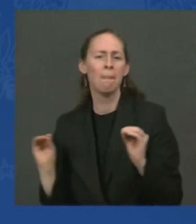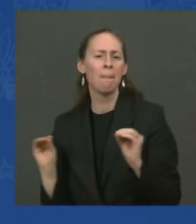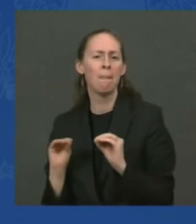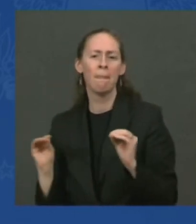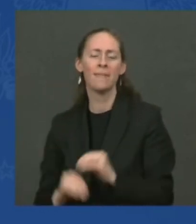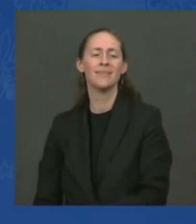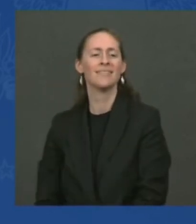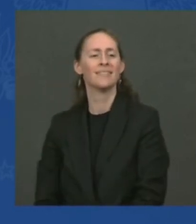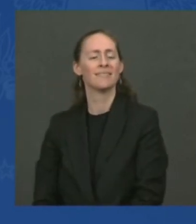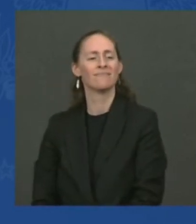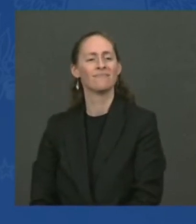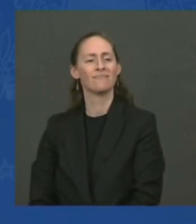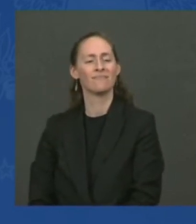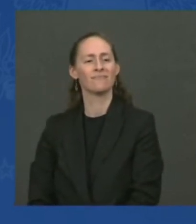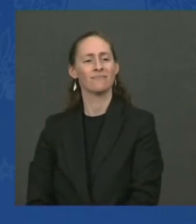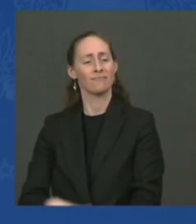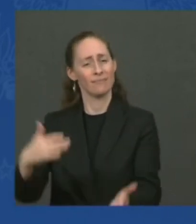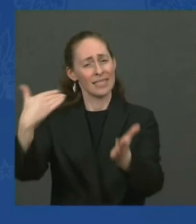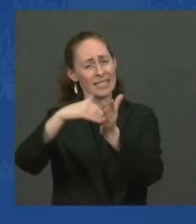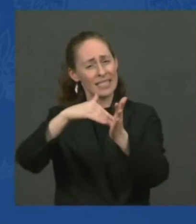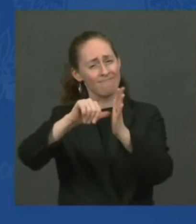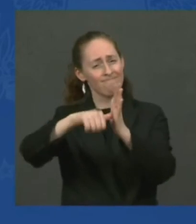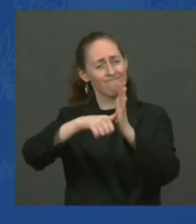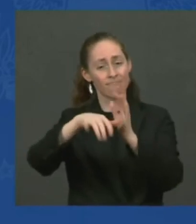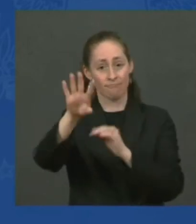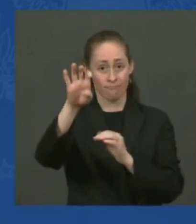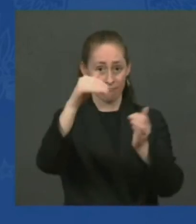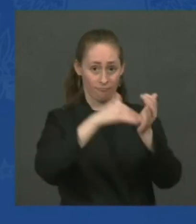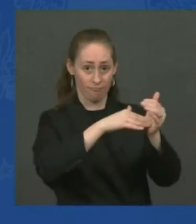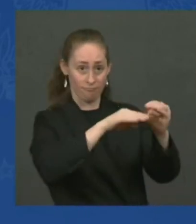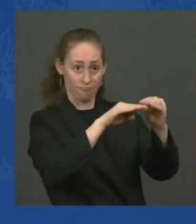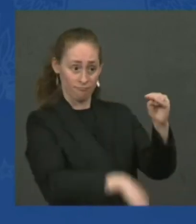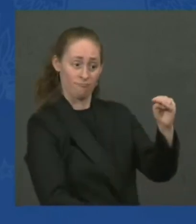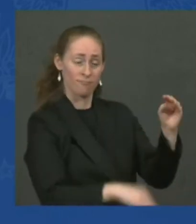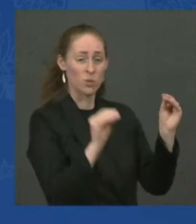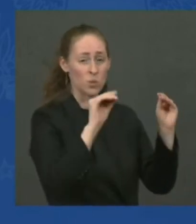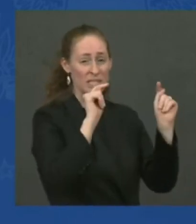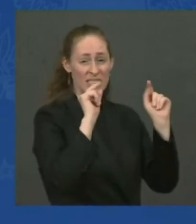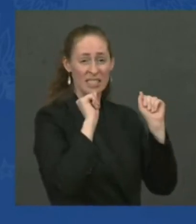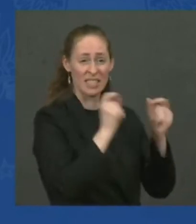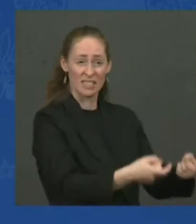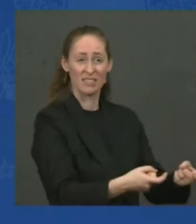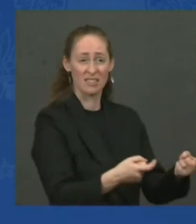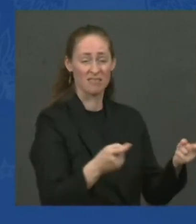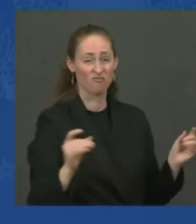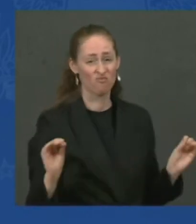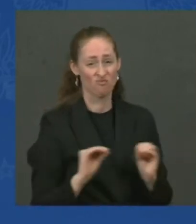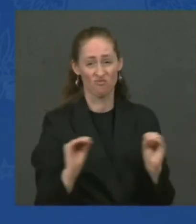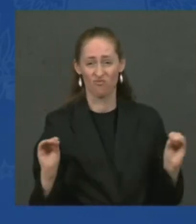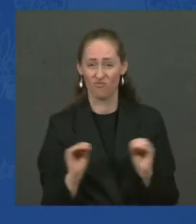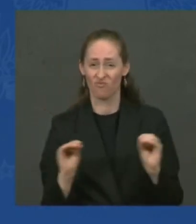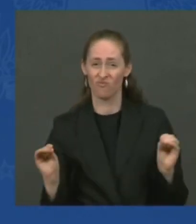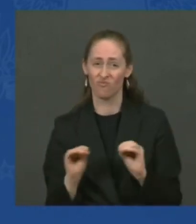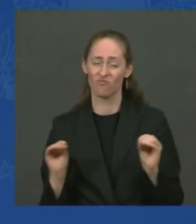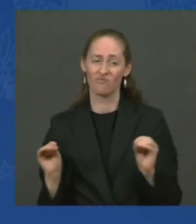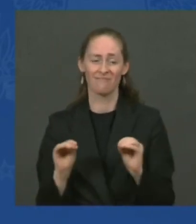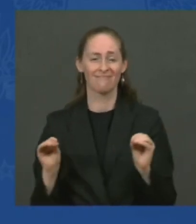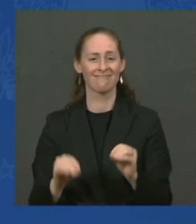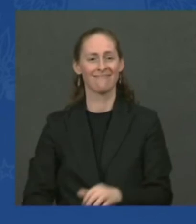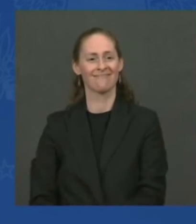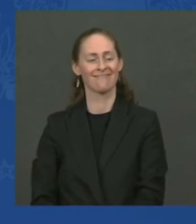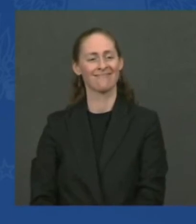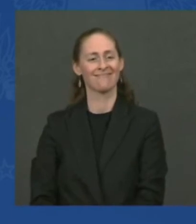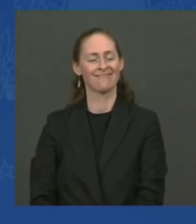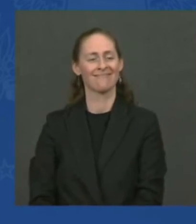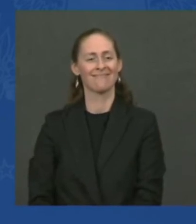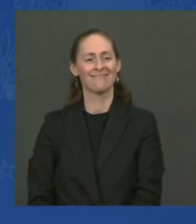earning less than $400,000 will pay a single penny more in federal taxes. And together with the infrastructure